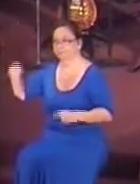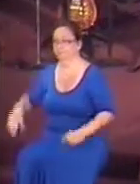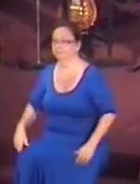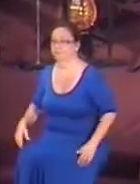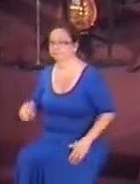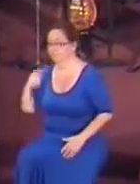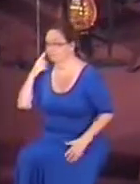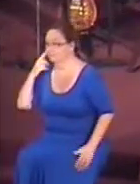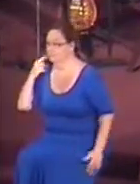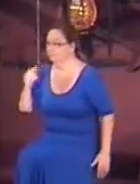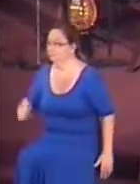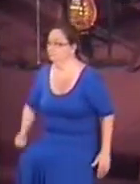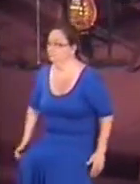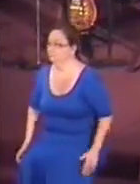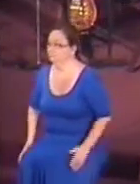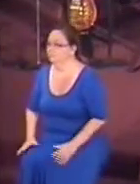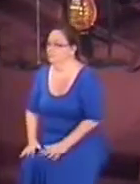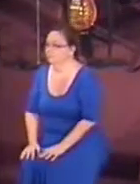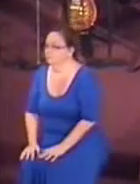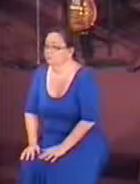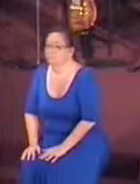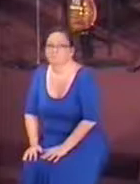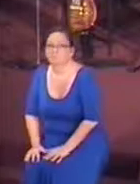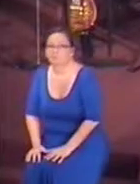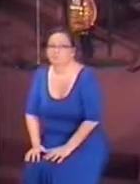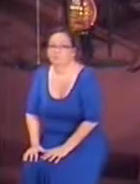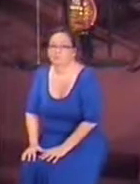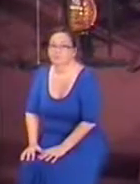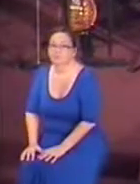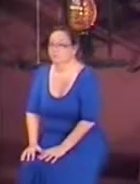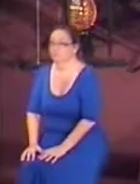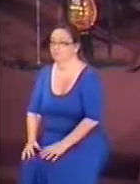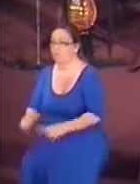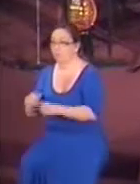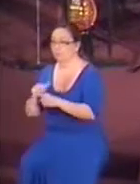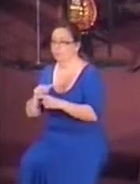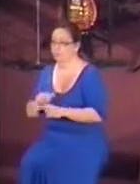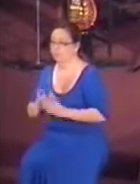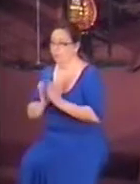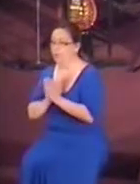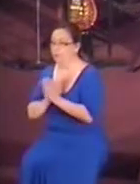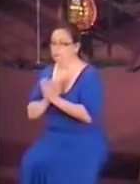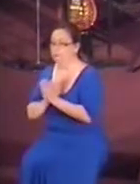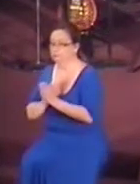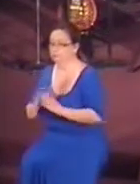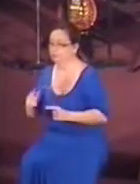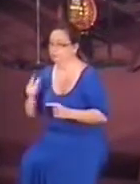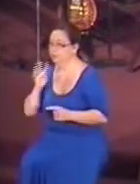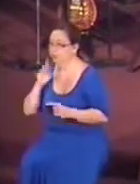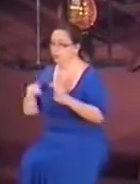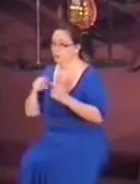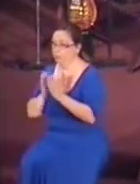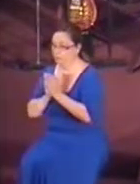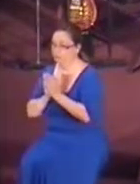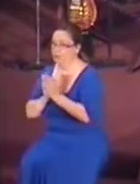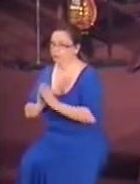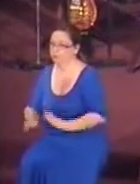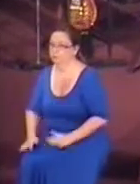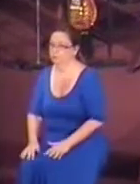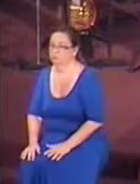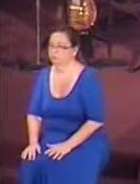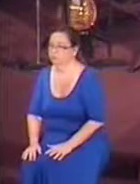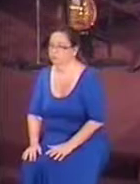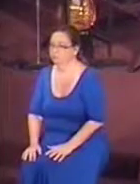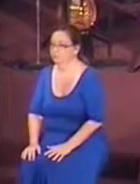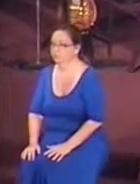haunting suspicion that the practice is absurd, the practice of praying. And you can have no objective result. Don't waste your